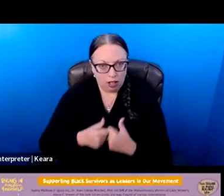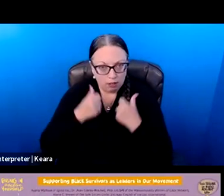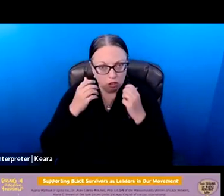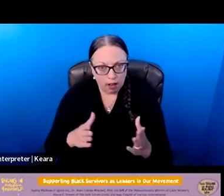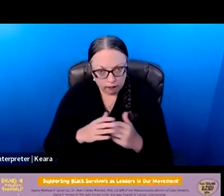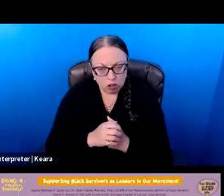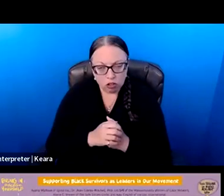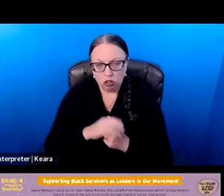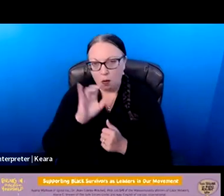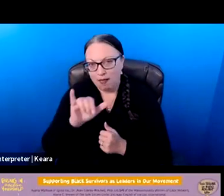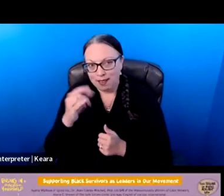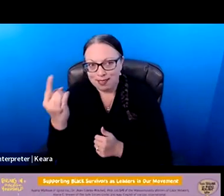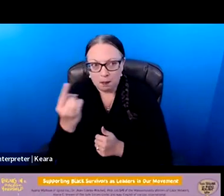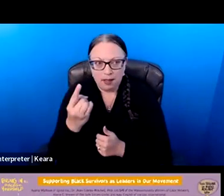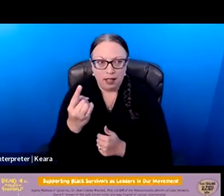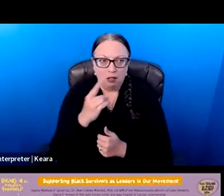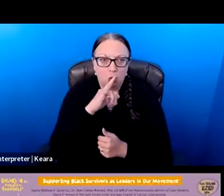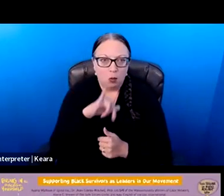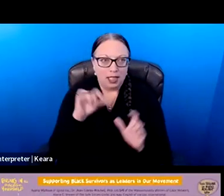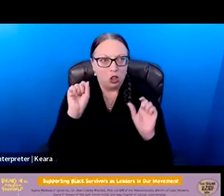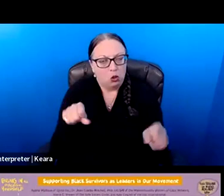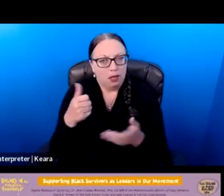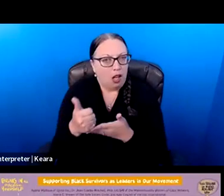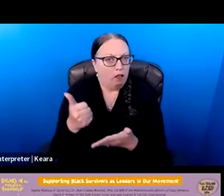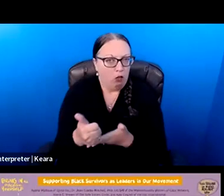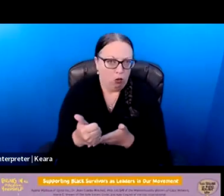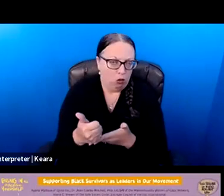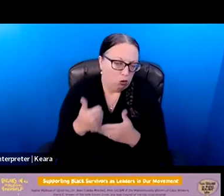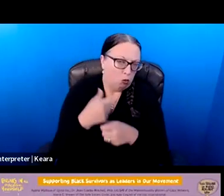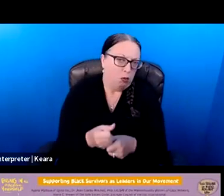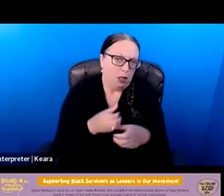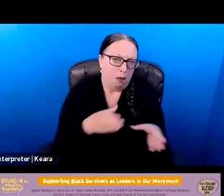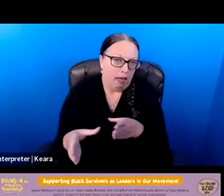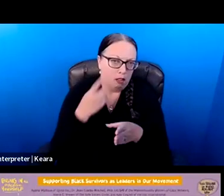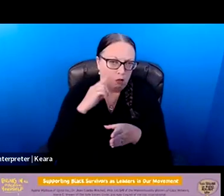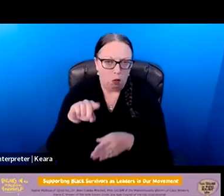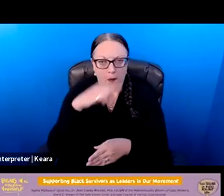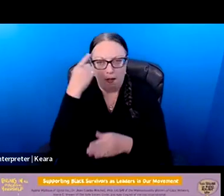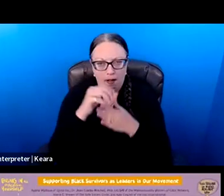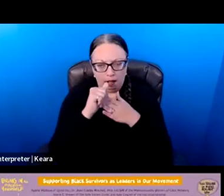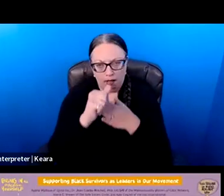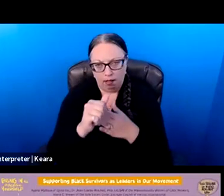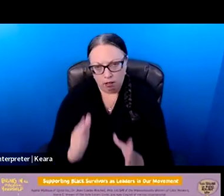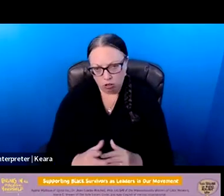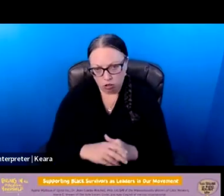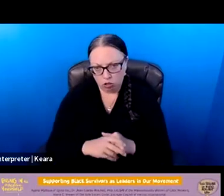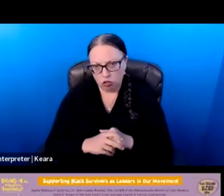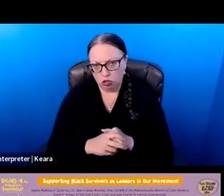that that is something that could really be helpful to create pathways for Black leaders.